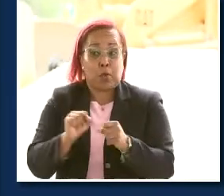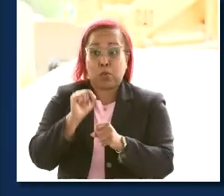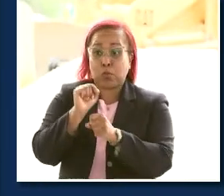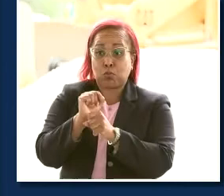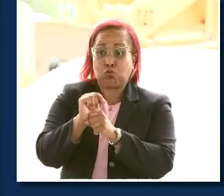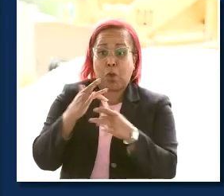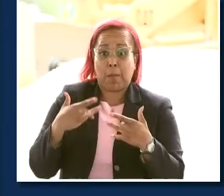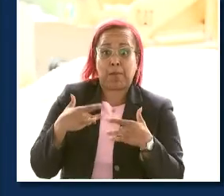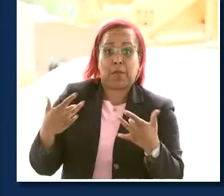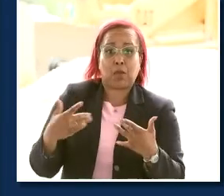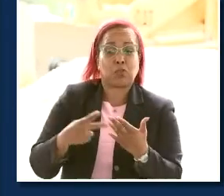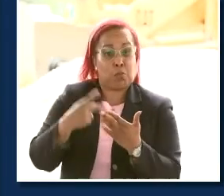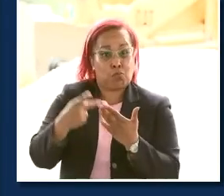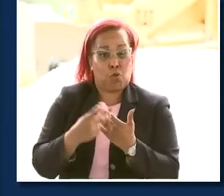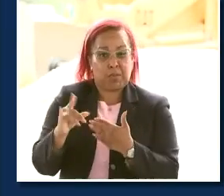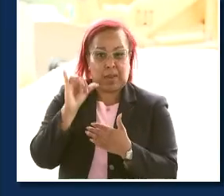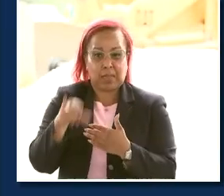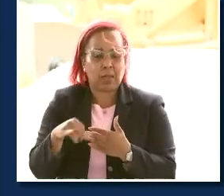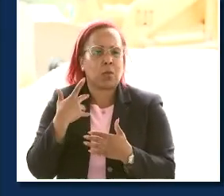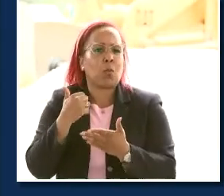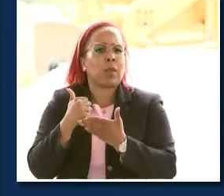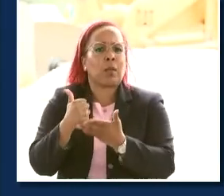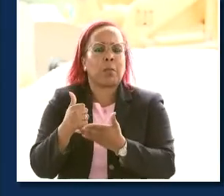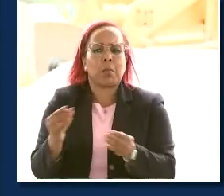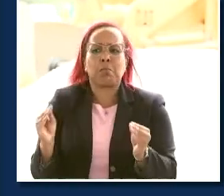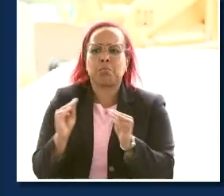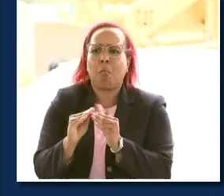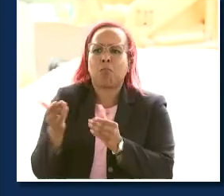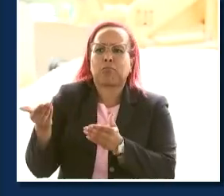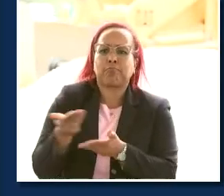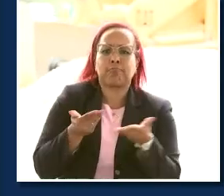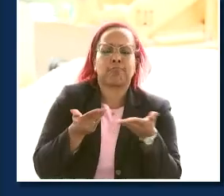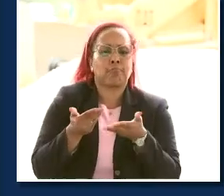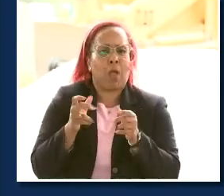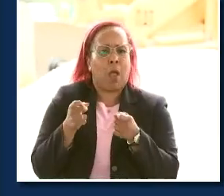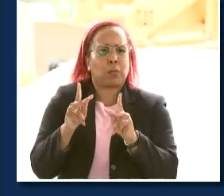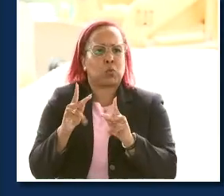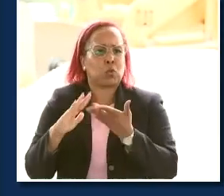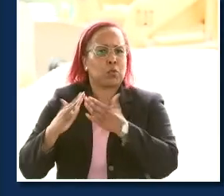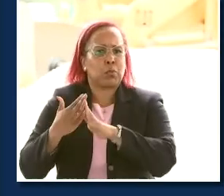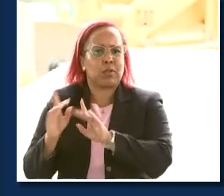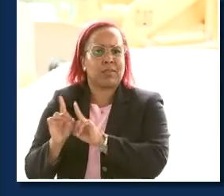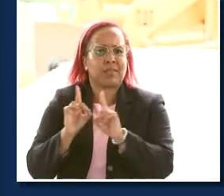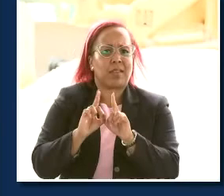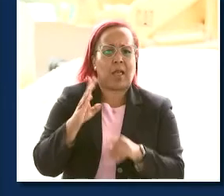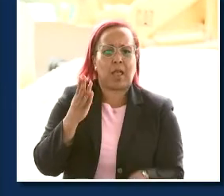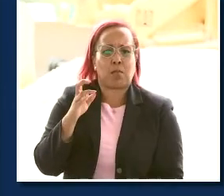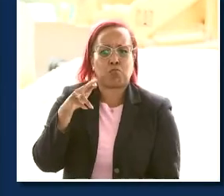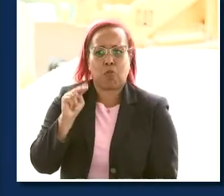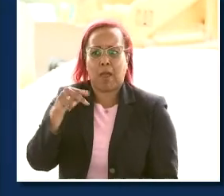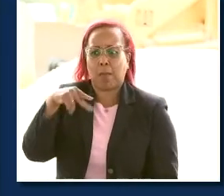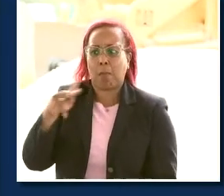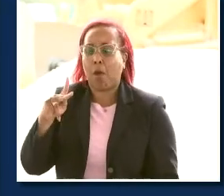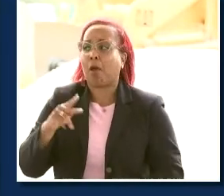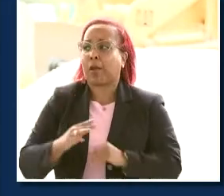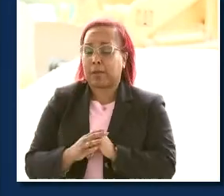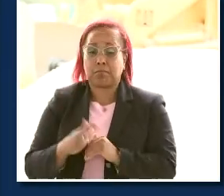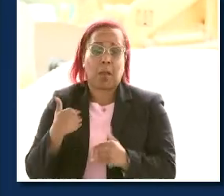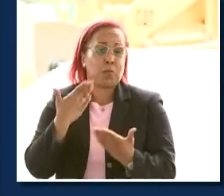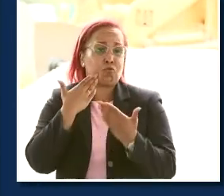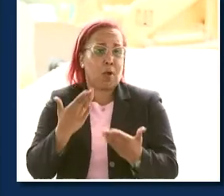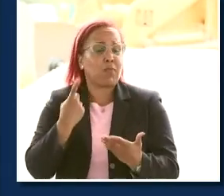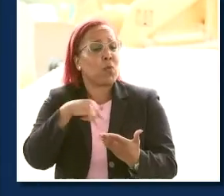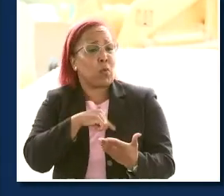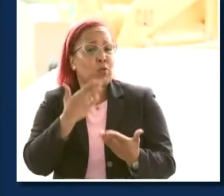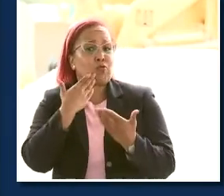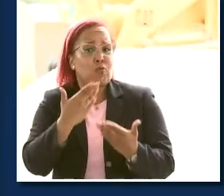fairs and programs like these, we can help bring more opportunities to communities like Brighton Park. We are